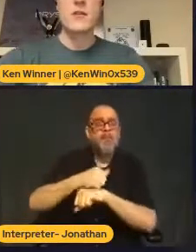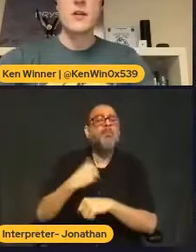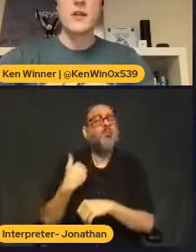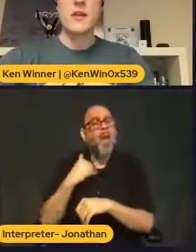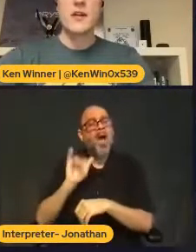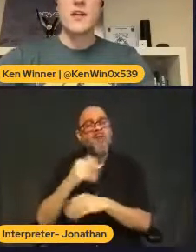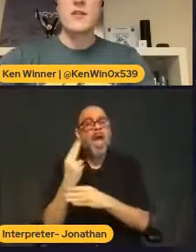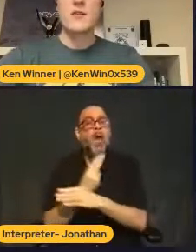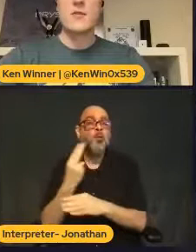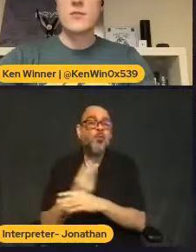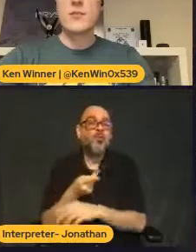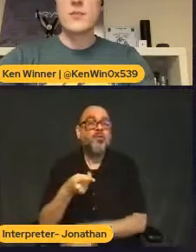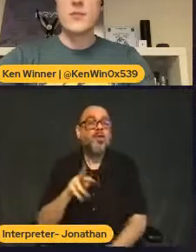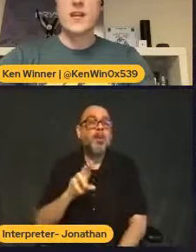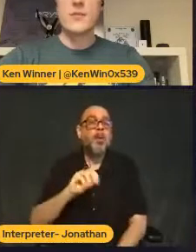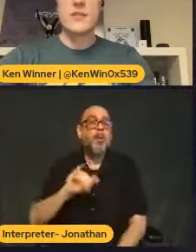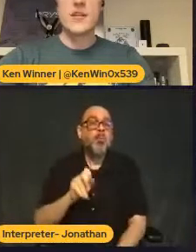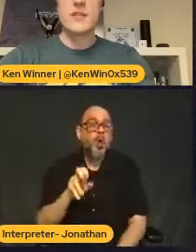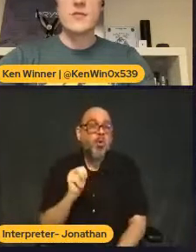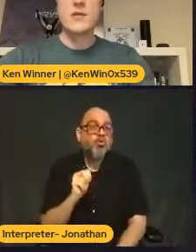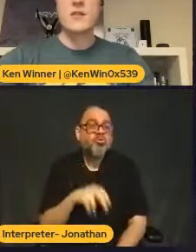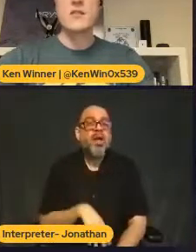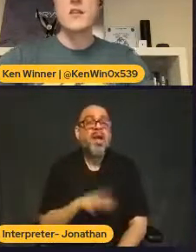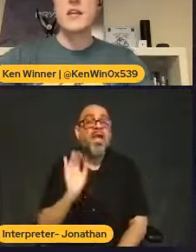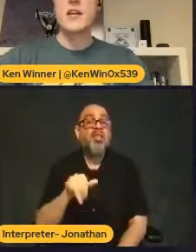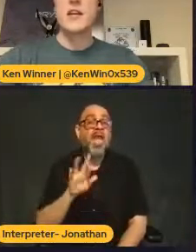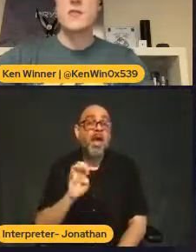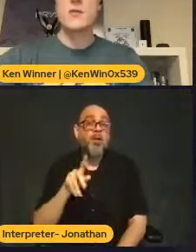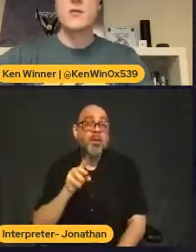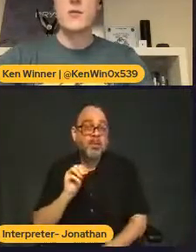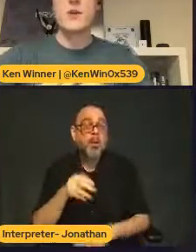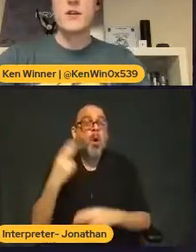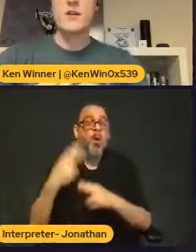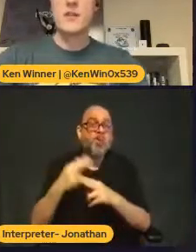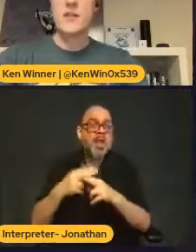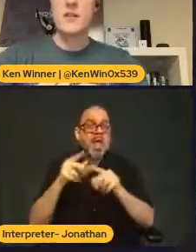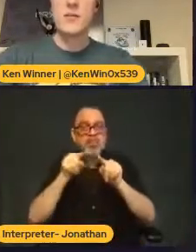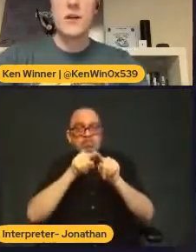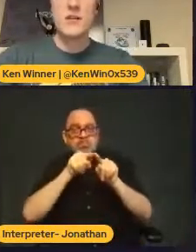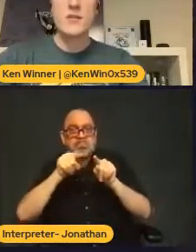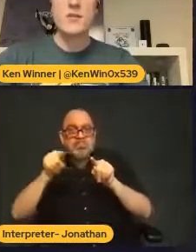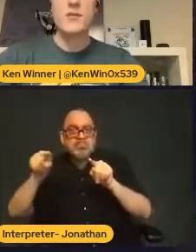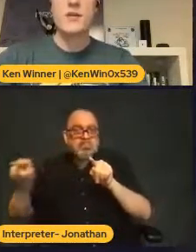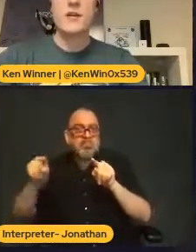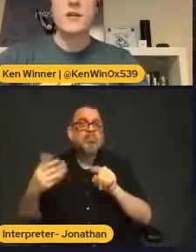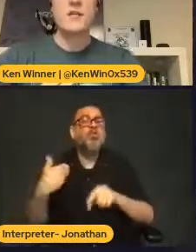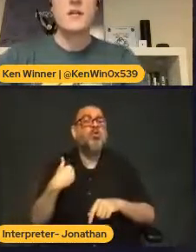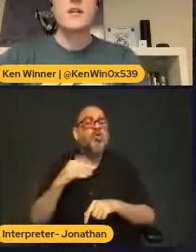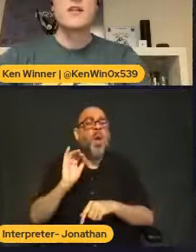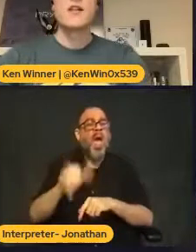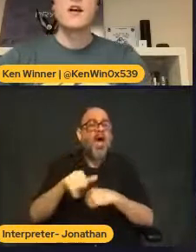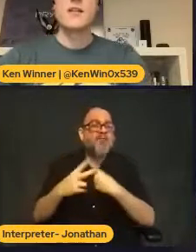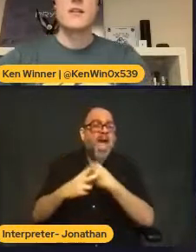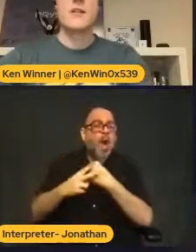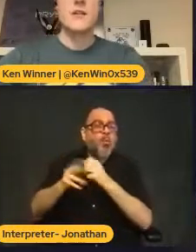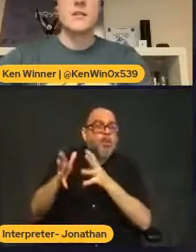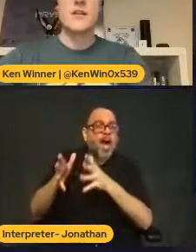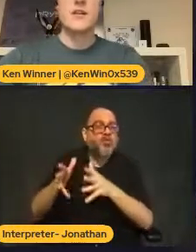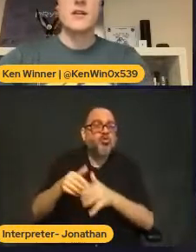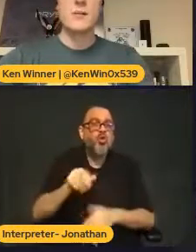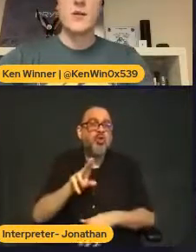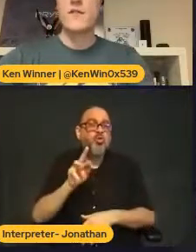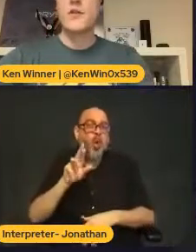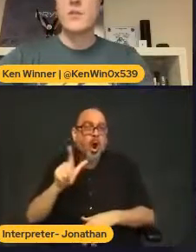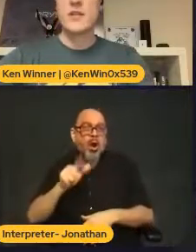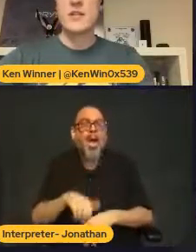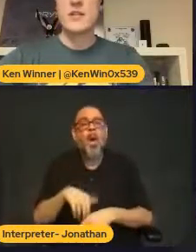So here the repo name is KC Winter CDK Day 2021. It's got the repository URL, the author, et